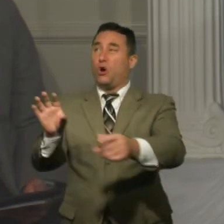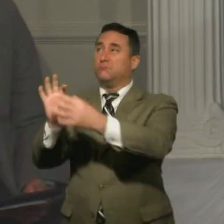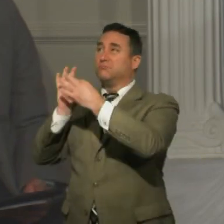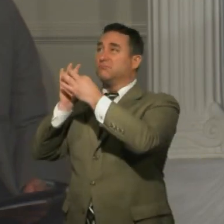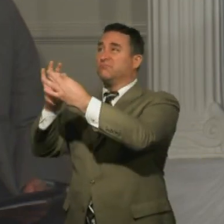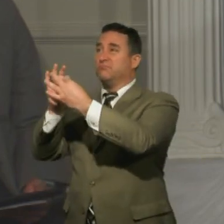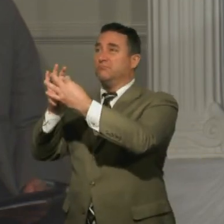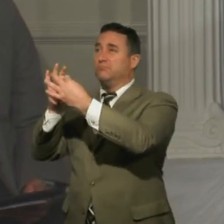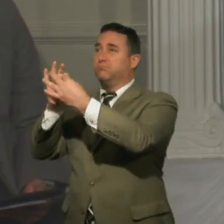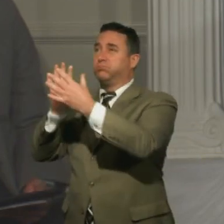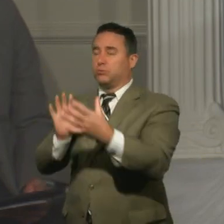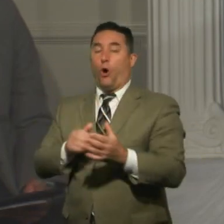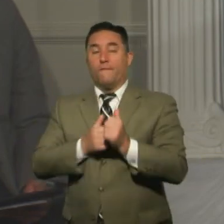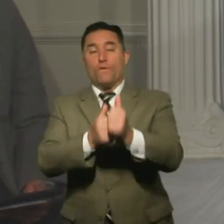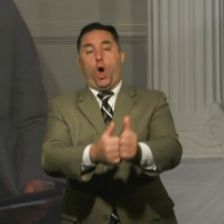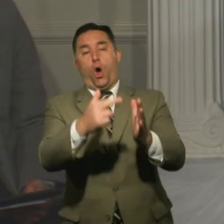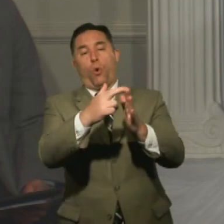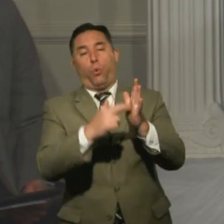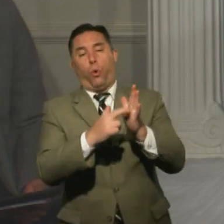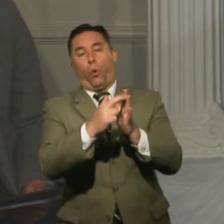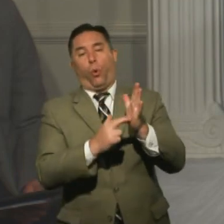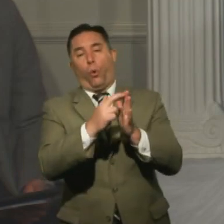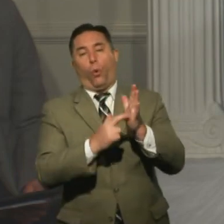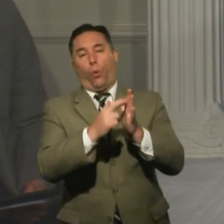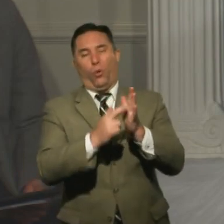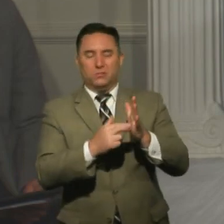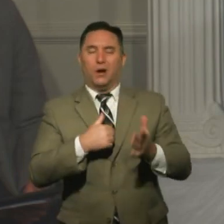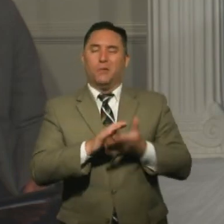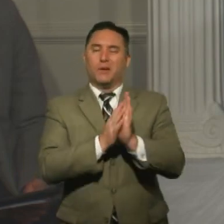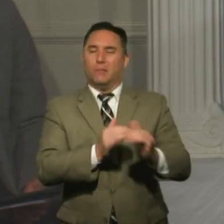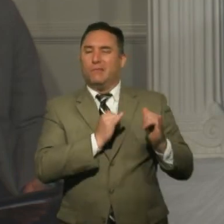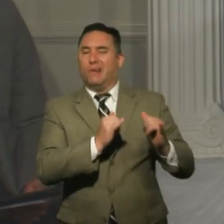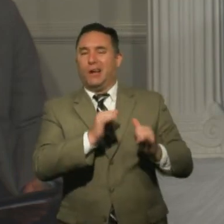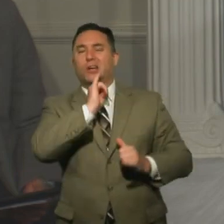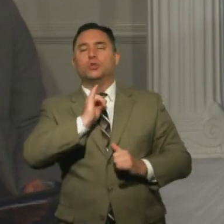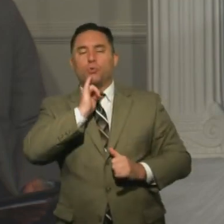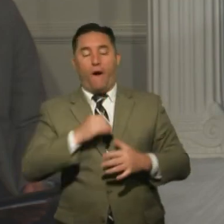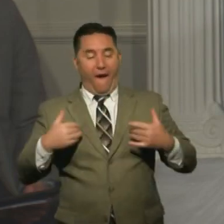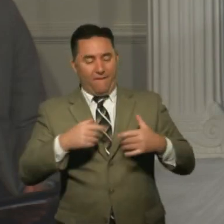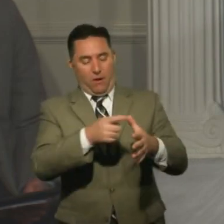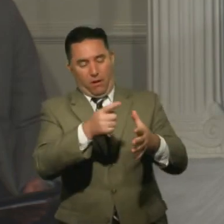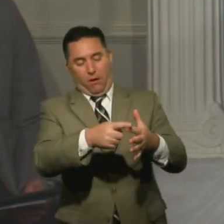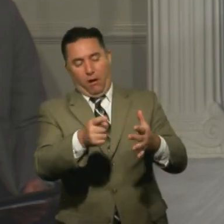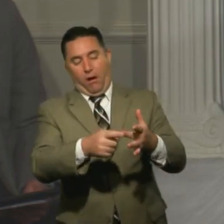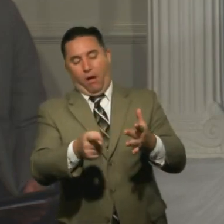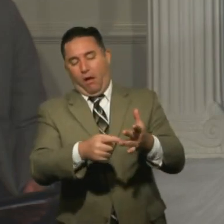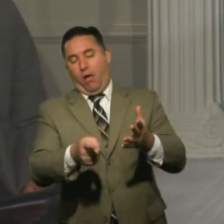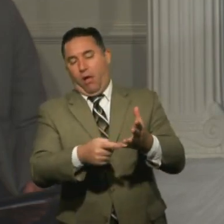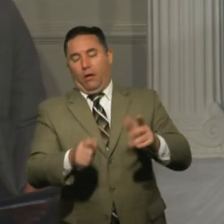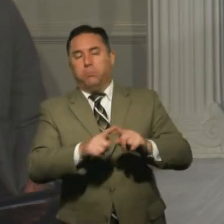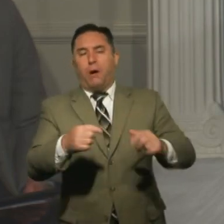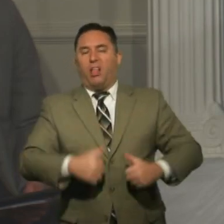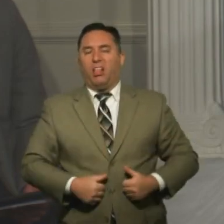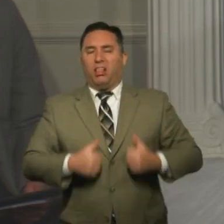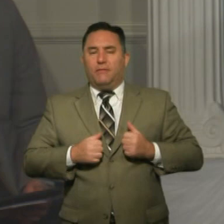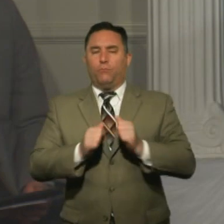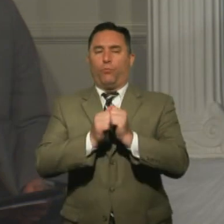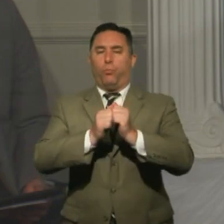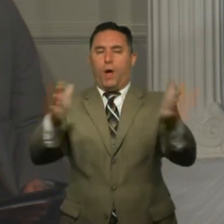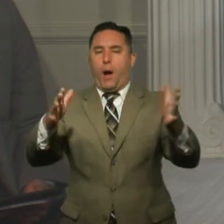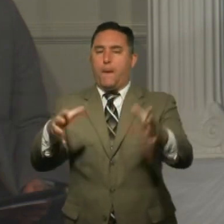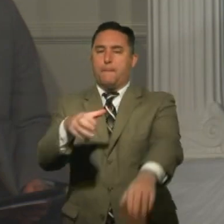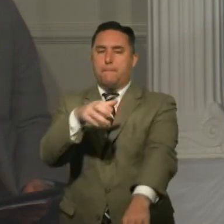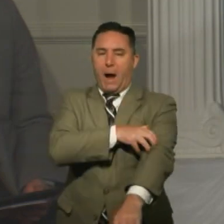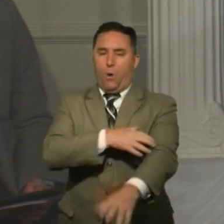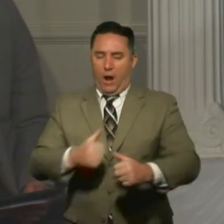just following a list of rules, I could become like the Israelites and have all those things and live a life without any power, and